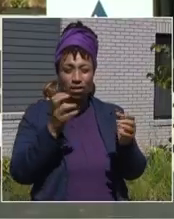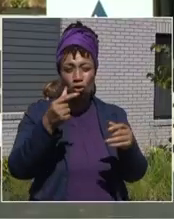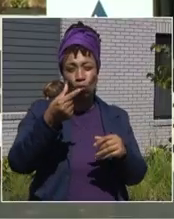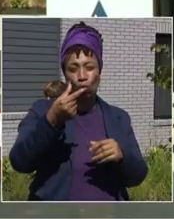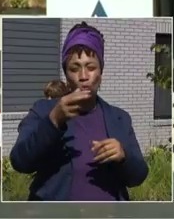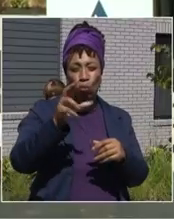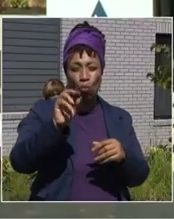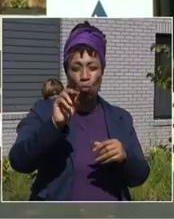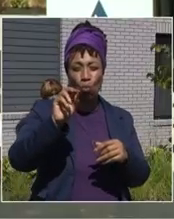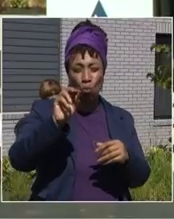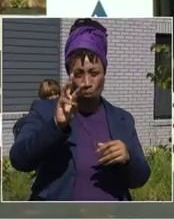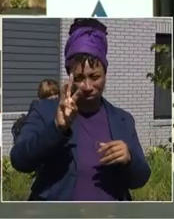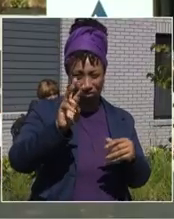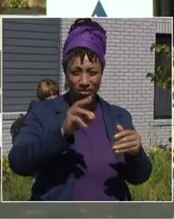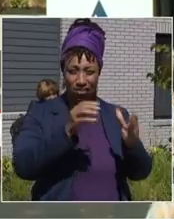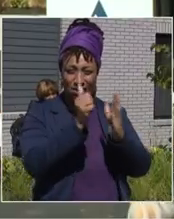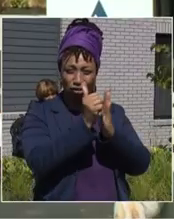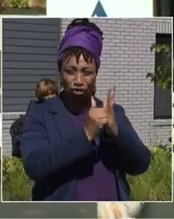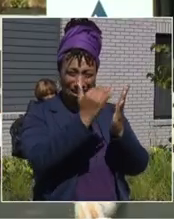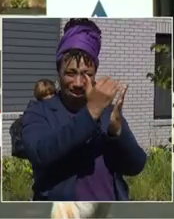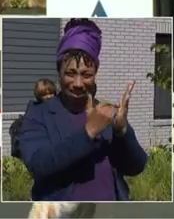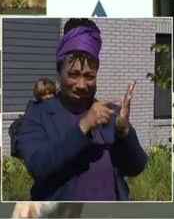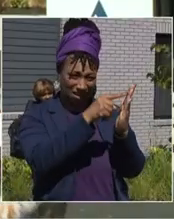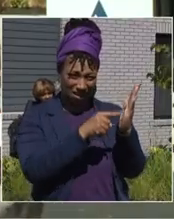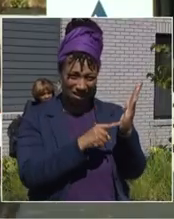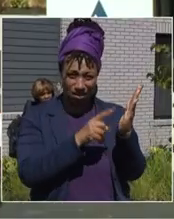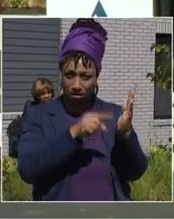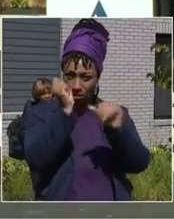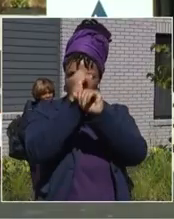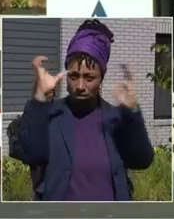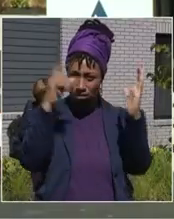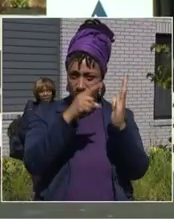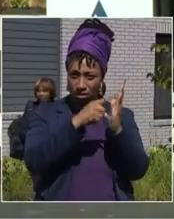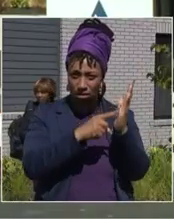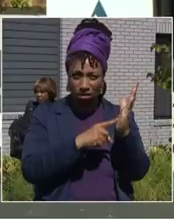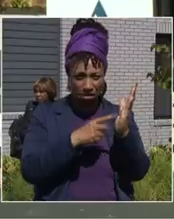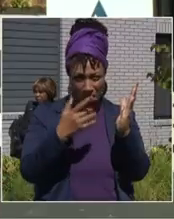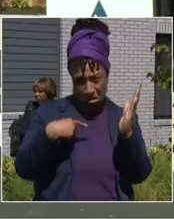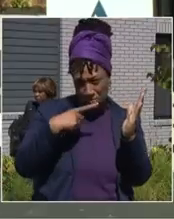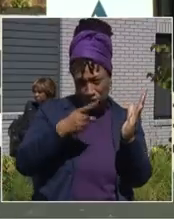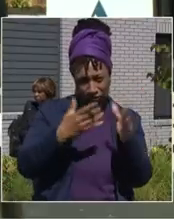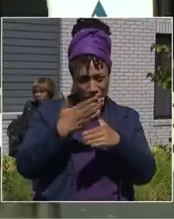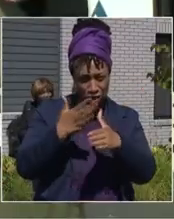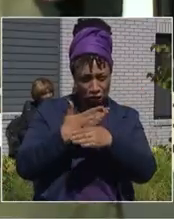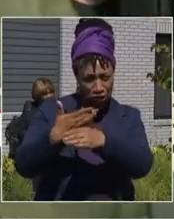beautiful, and the most important message is D.C.'s open for business. And RFK kicks that off.